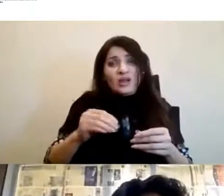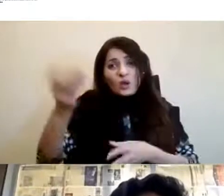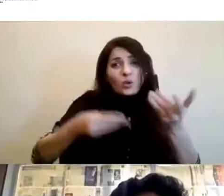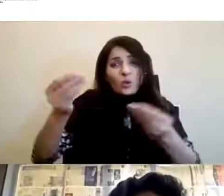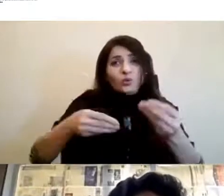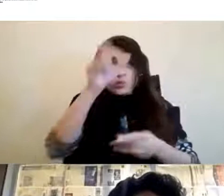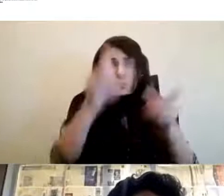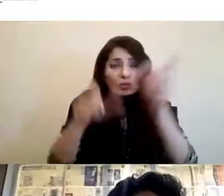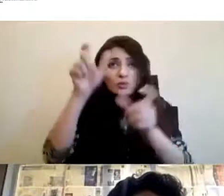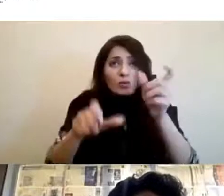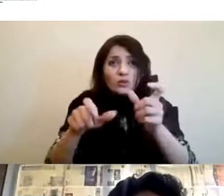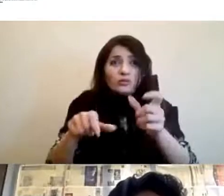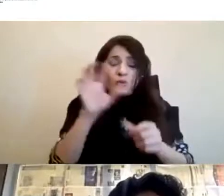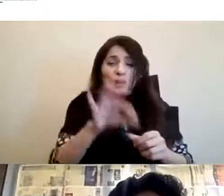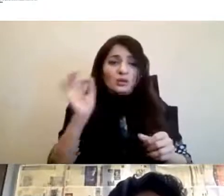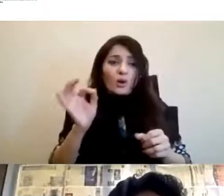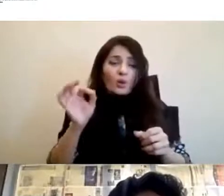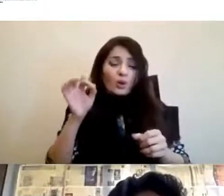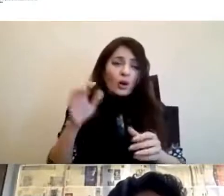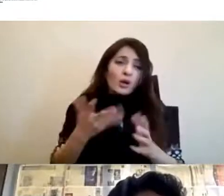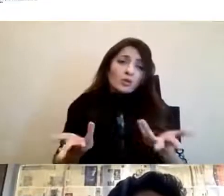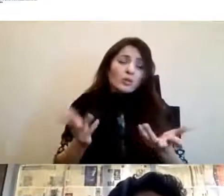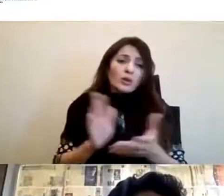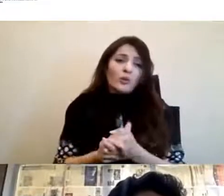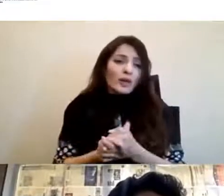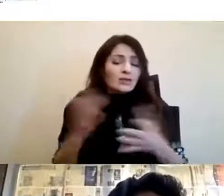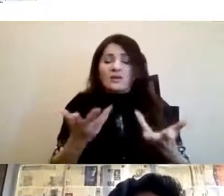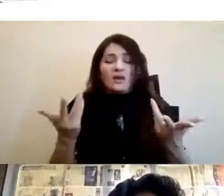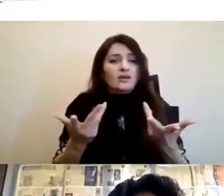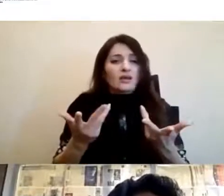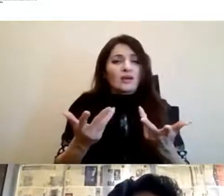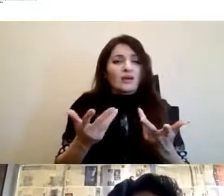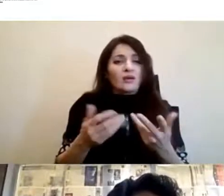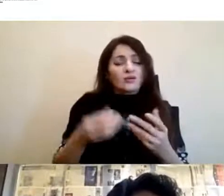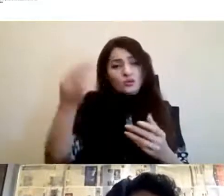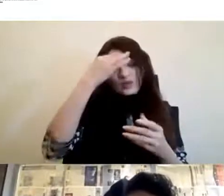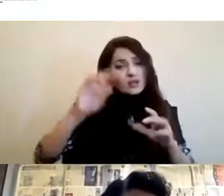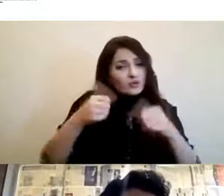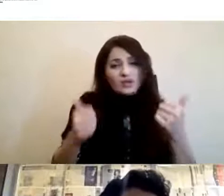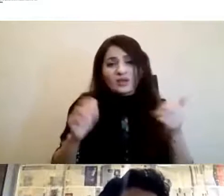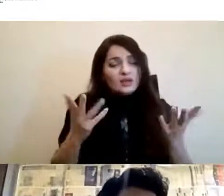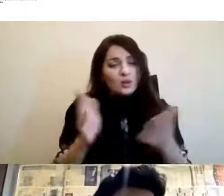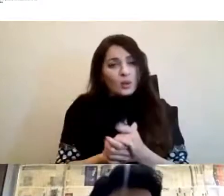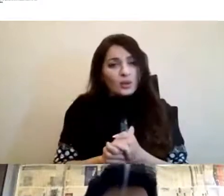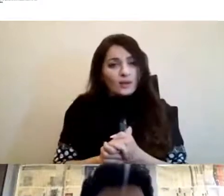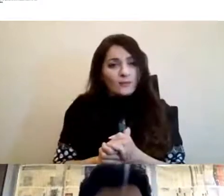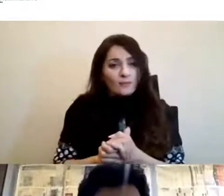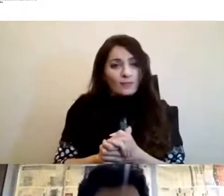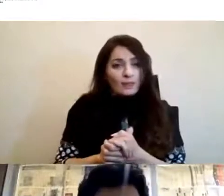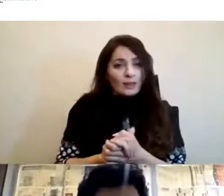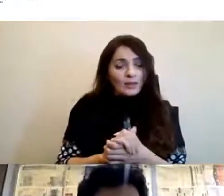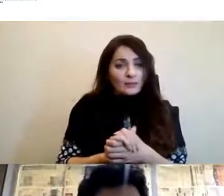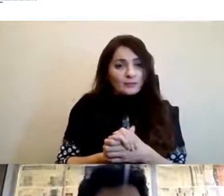years inside Dialog. And I mean, several of these countries have the lowest rates in the world for voice and